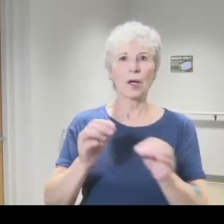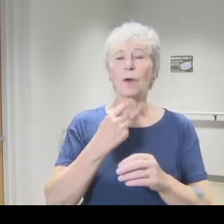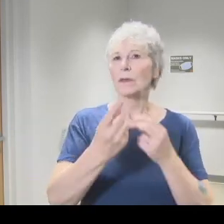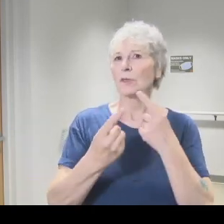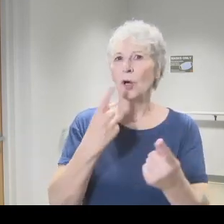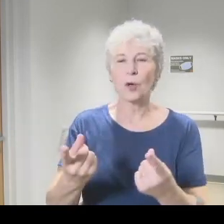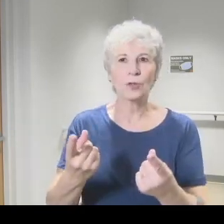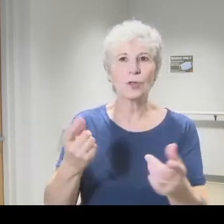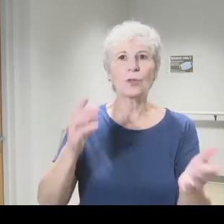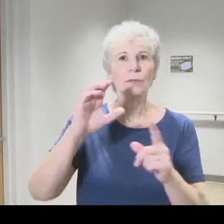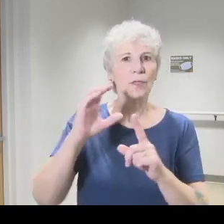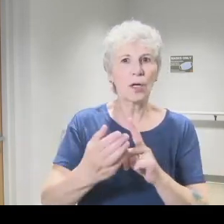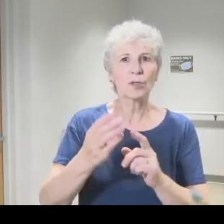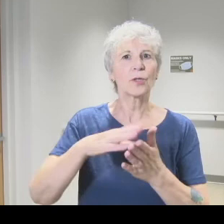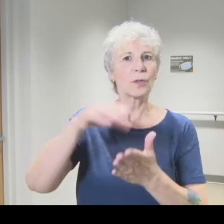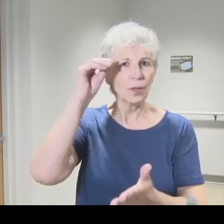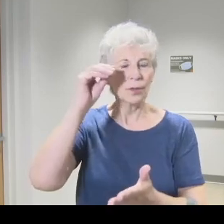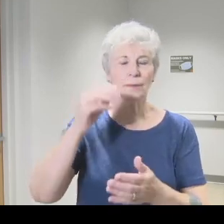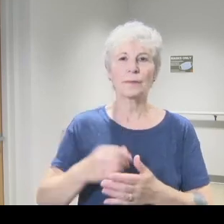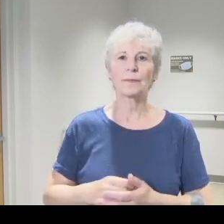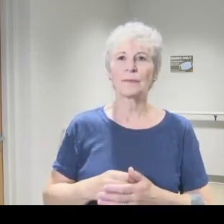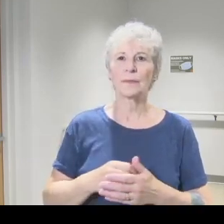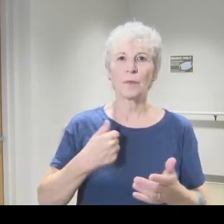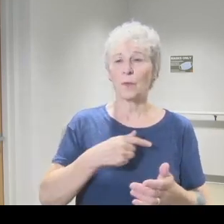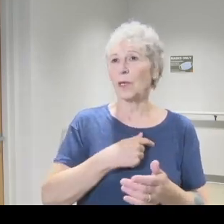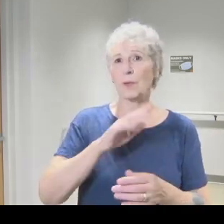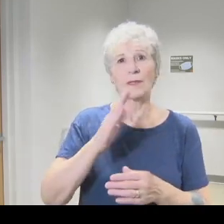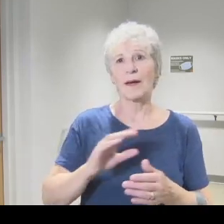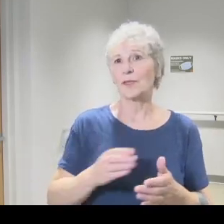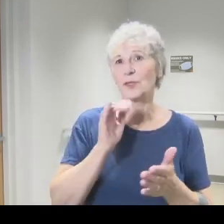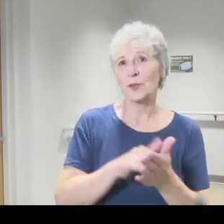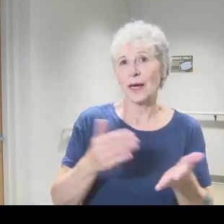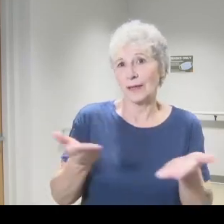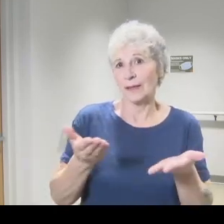just, it's culture. It's how we do things. We would never do that in America generally.